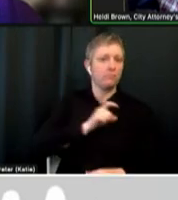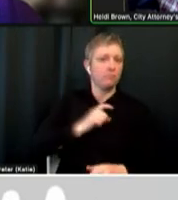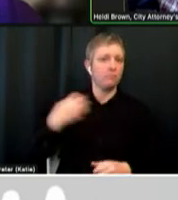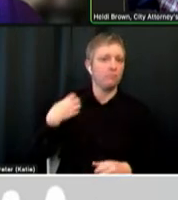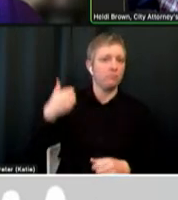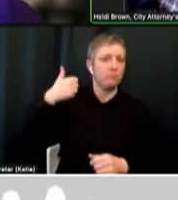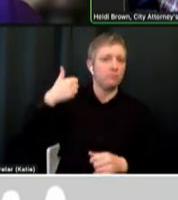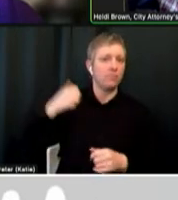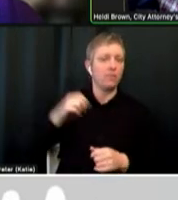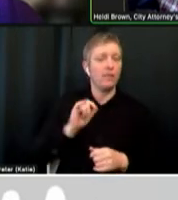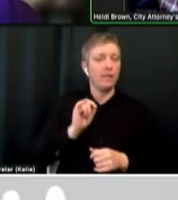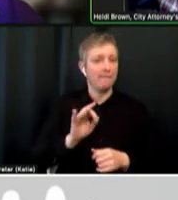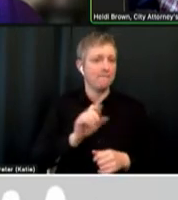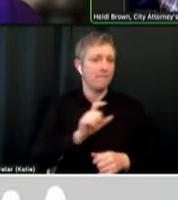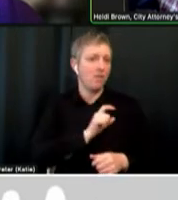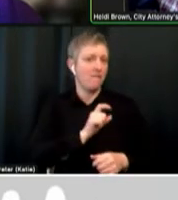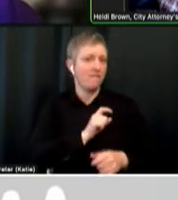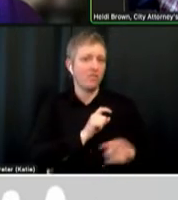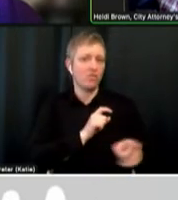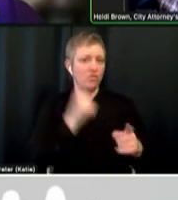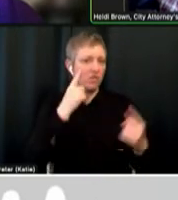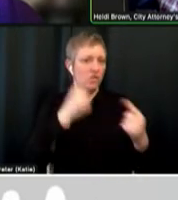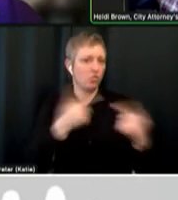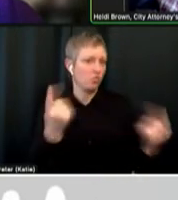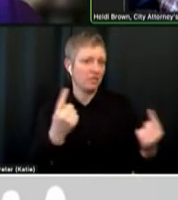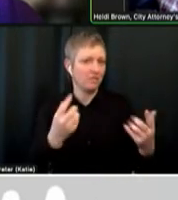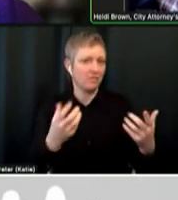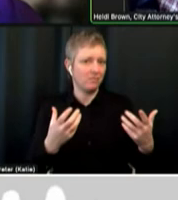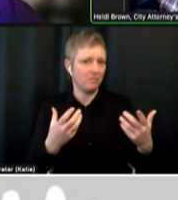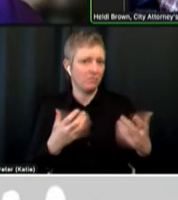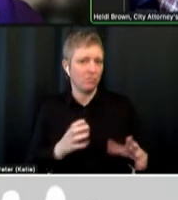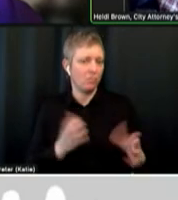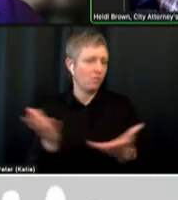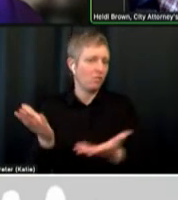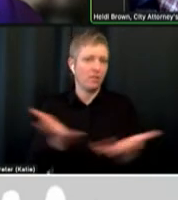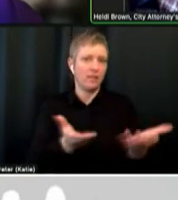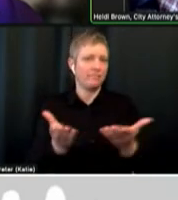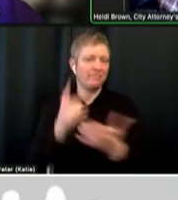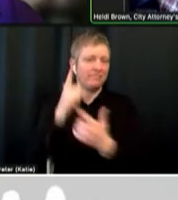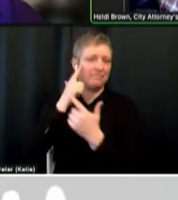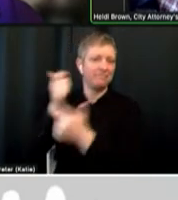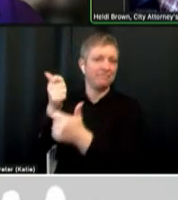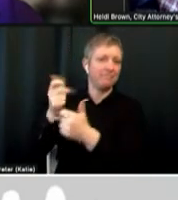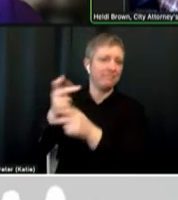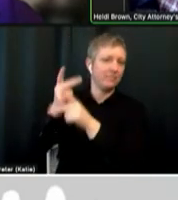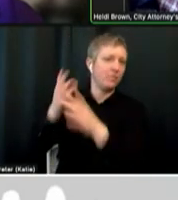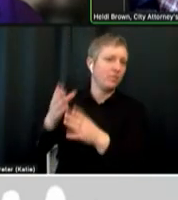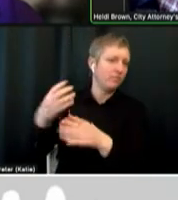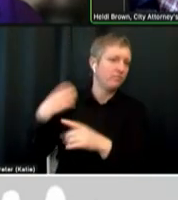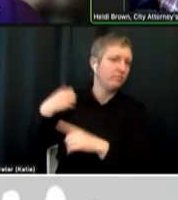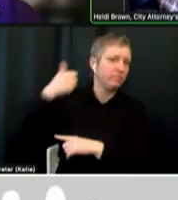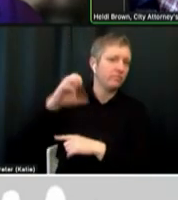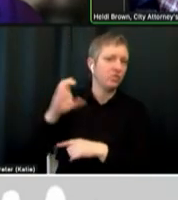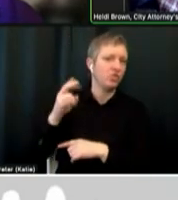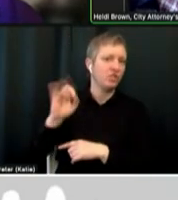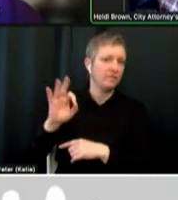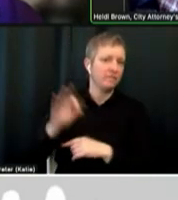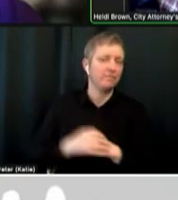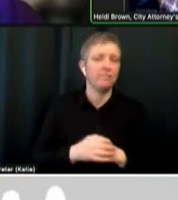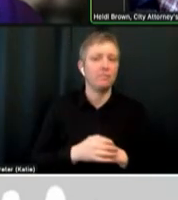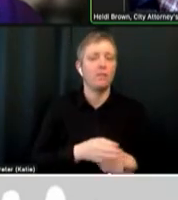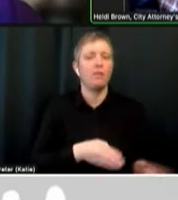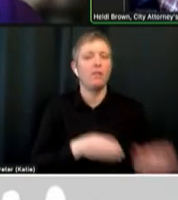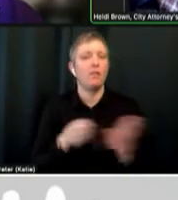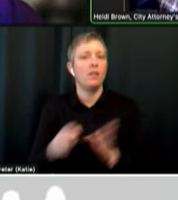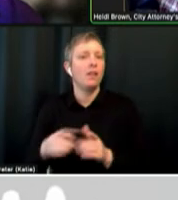use of that footage for training purposes. And then lastly, we addressed for administrative